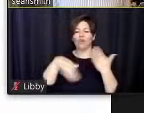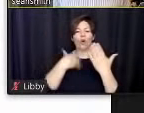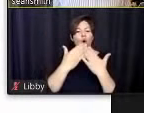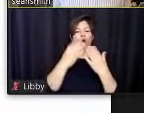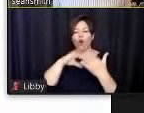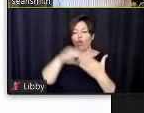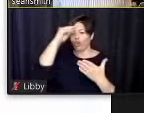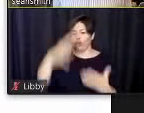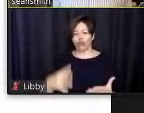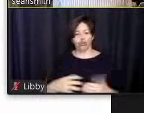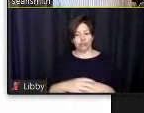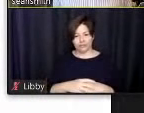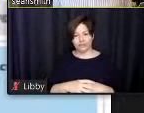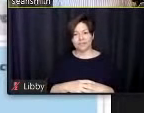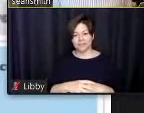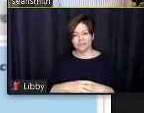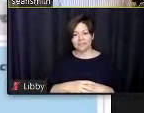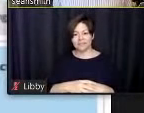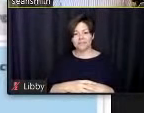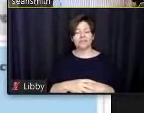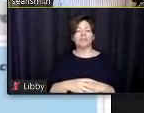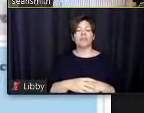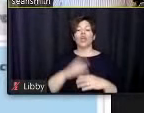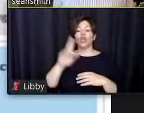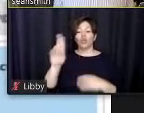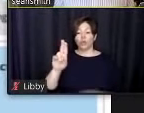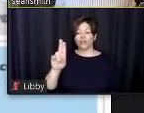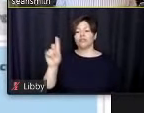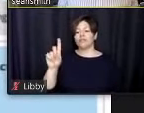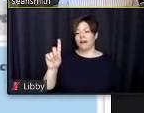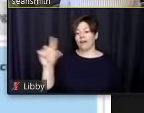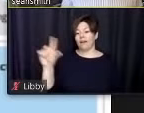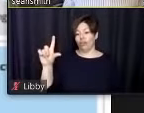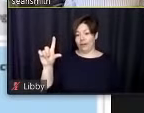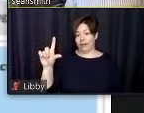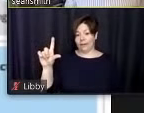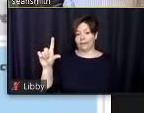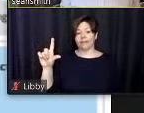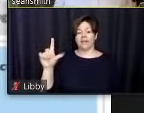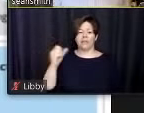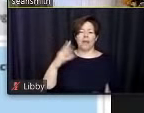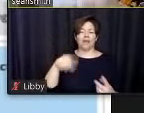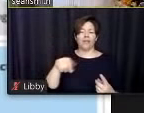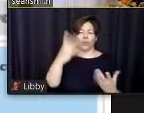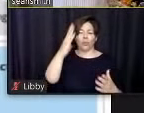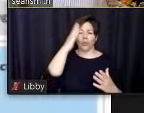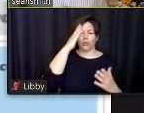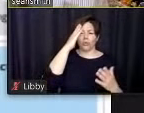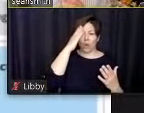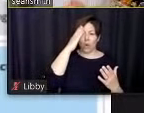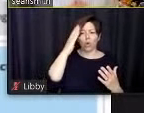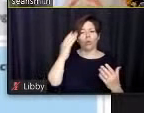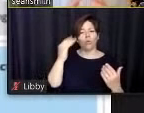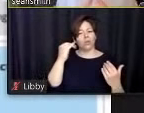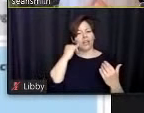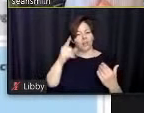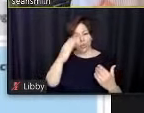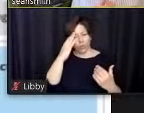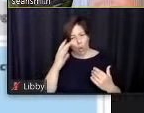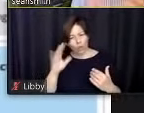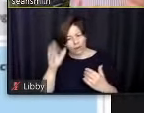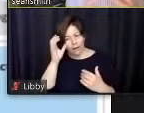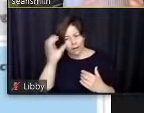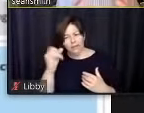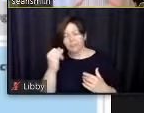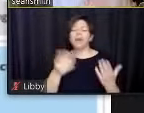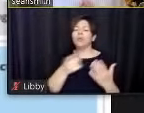I'm working with. So universal design for learning, for many of us that know and are familiar with the concept, and for those that are, don't,